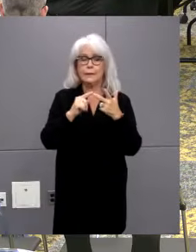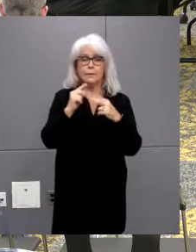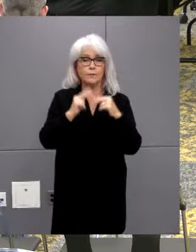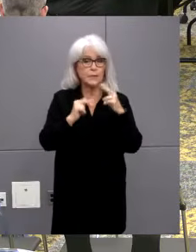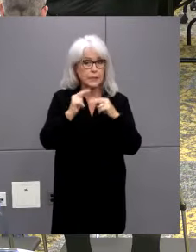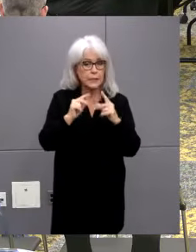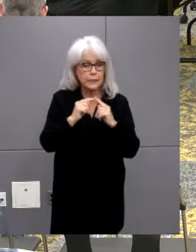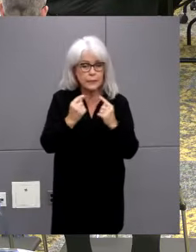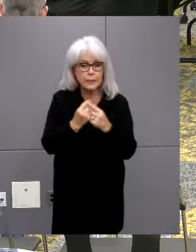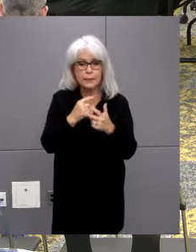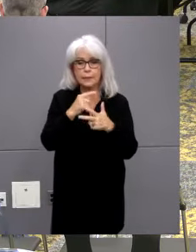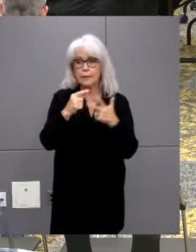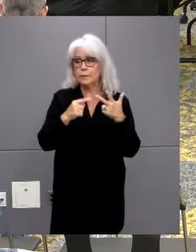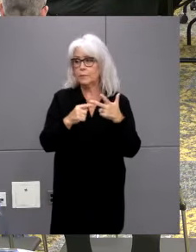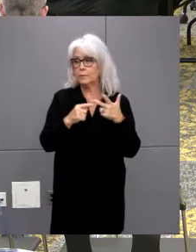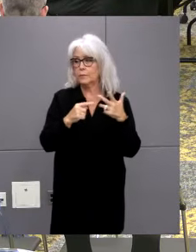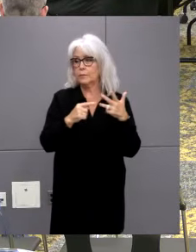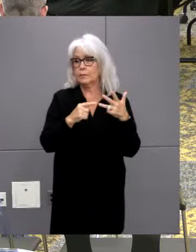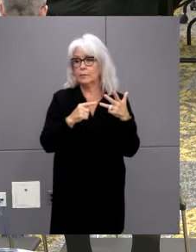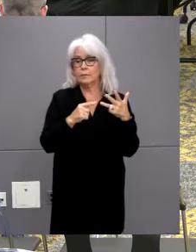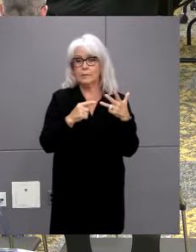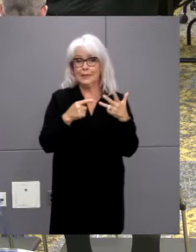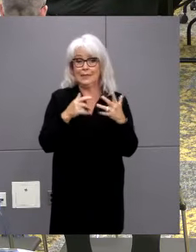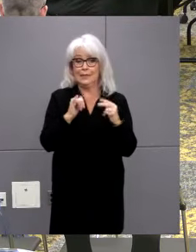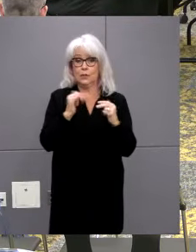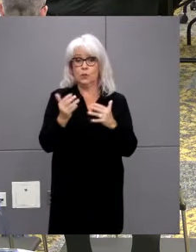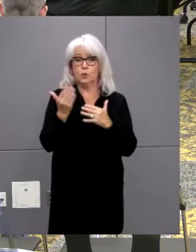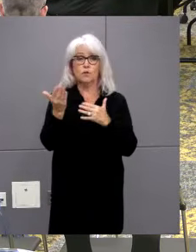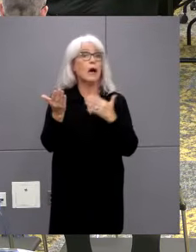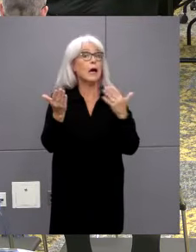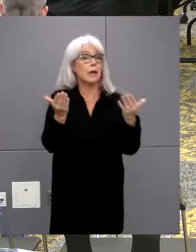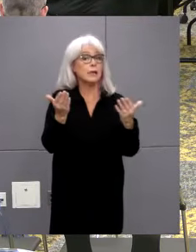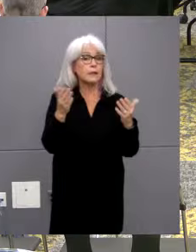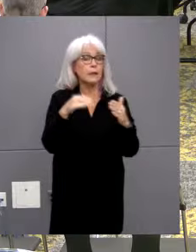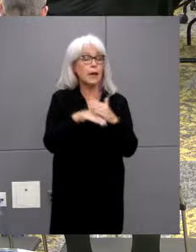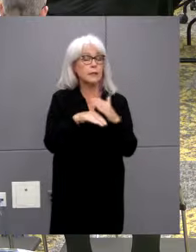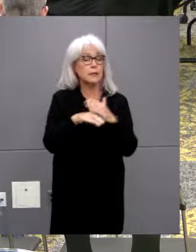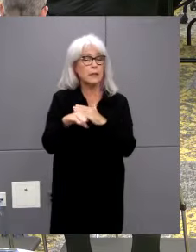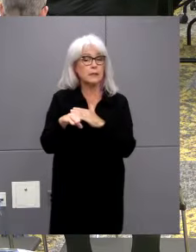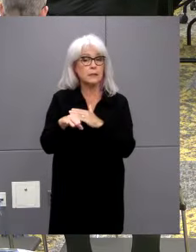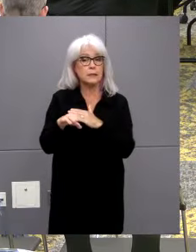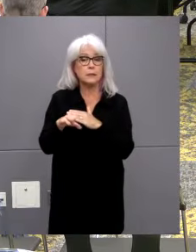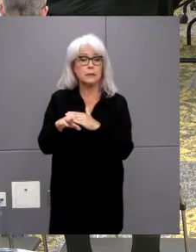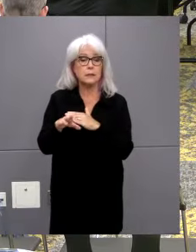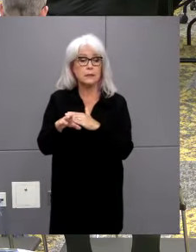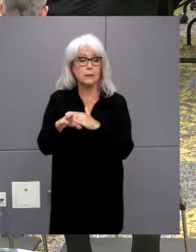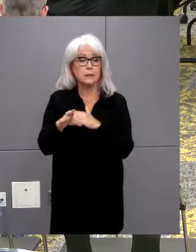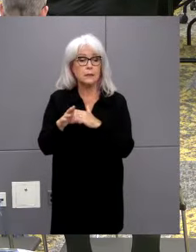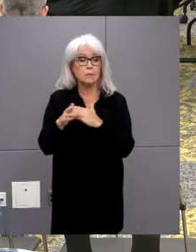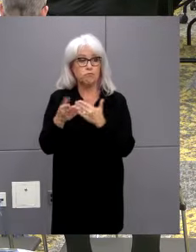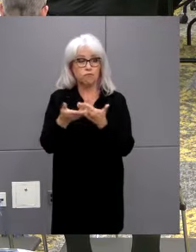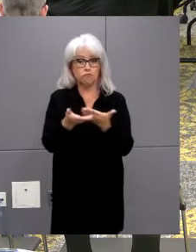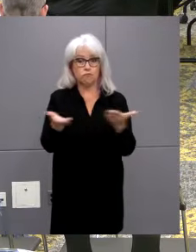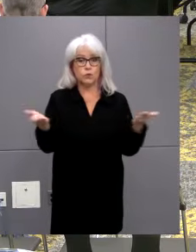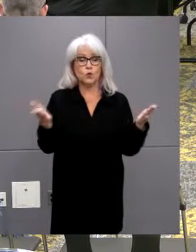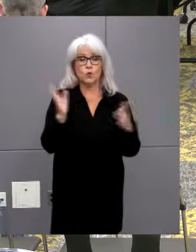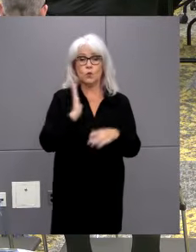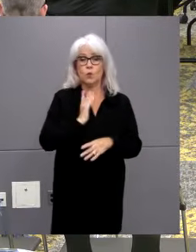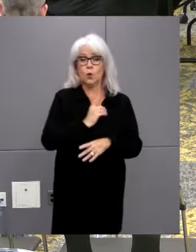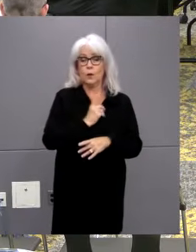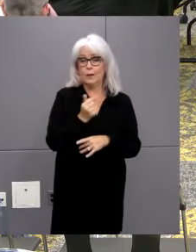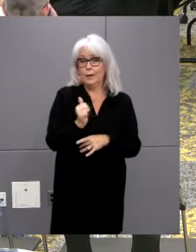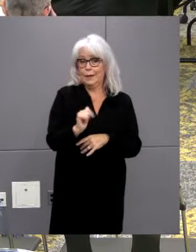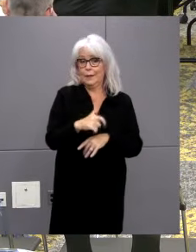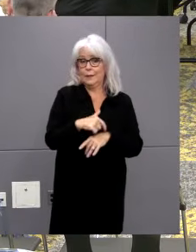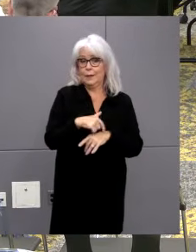and to still provide access to the board. Anytime